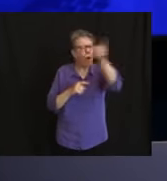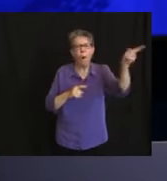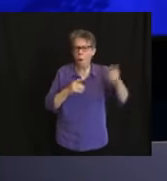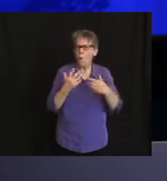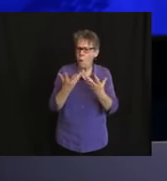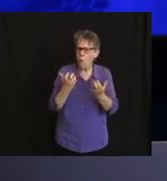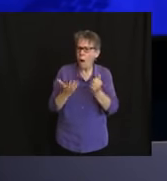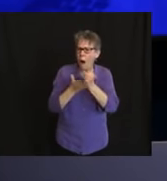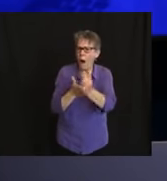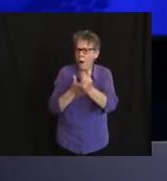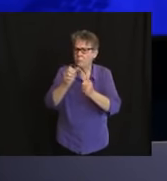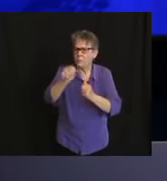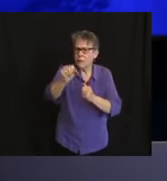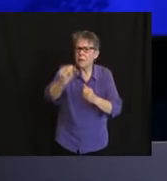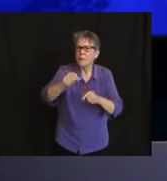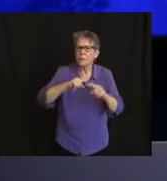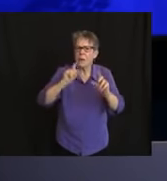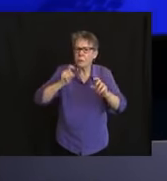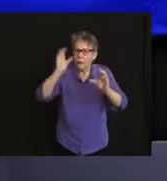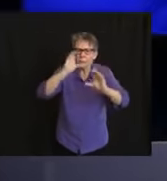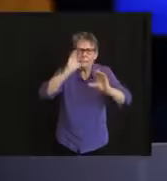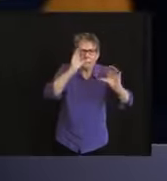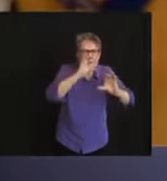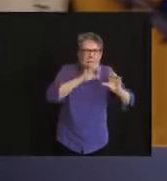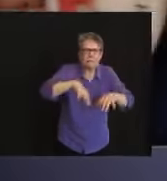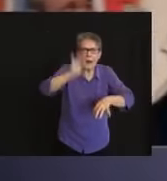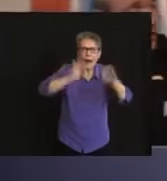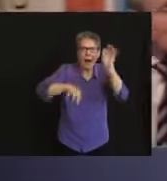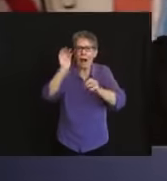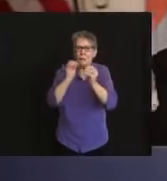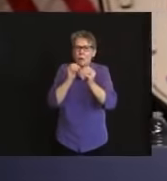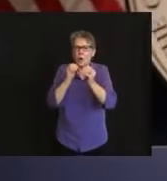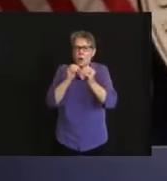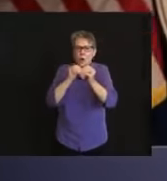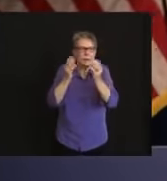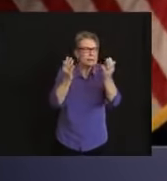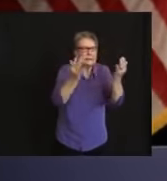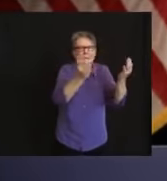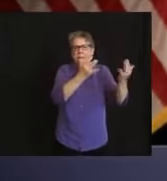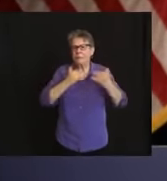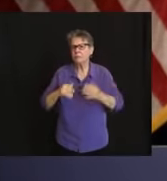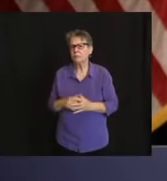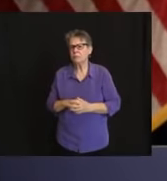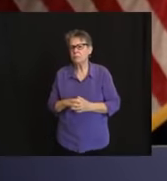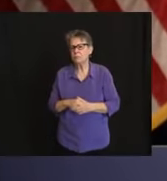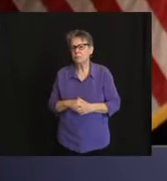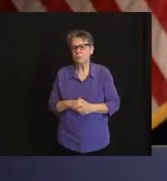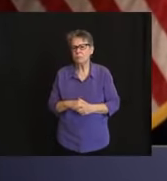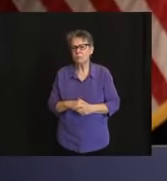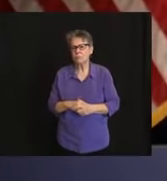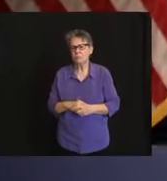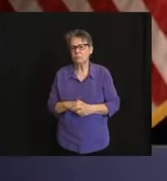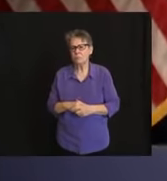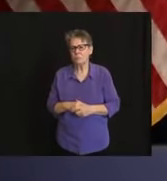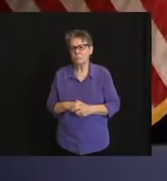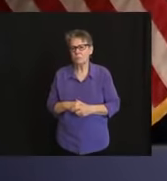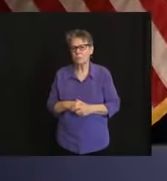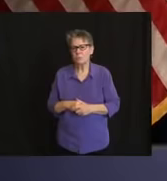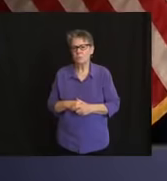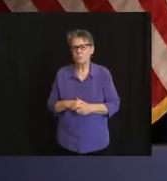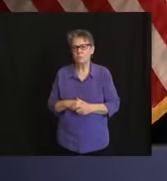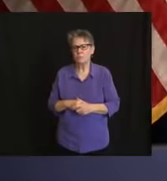to go by without mentioning them, Governor. Thank you. Amen to that, Pat. And by the way, it's a group of folks who I have met virtually